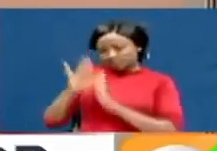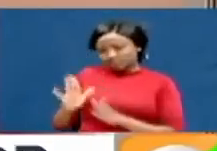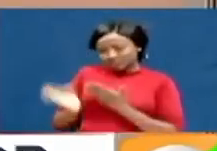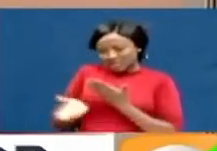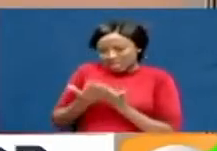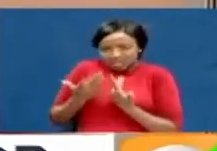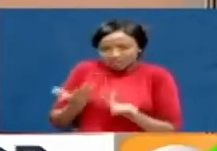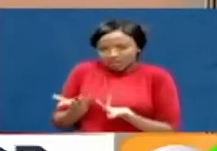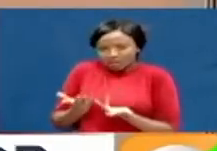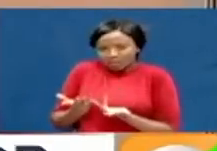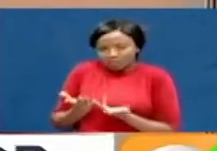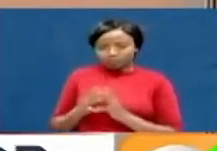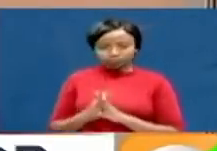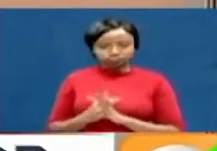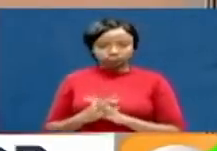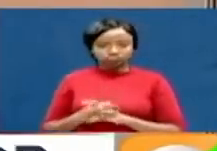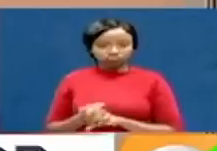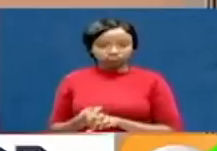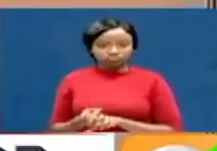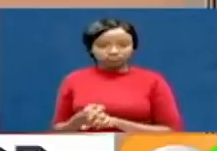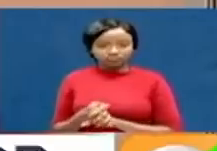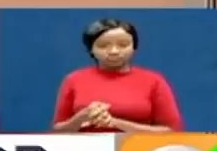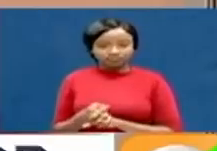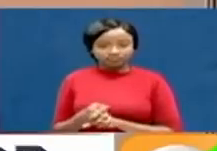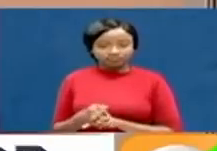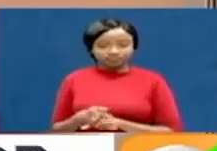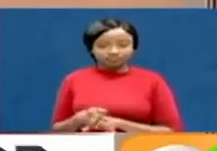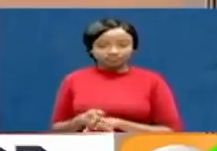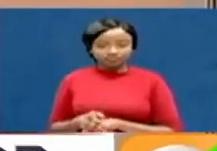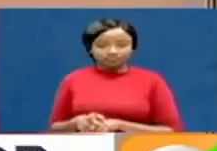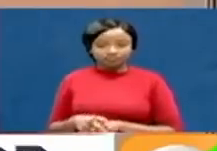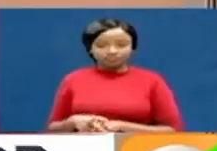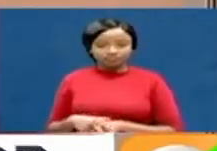keep patients struggling for air alive. Enock Sikolia.